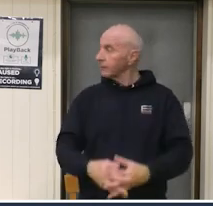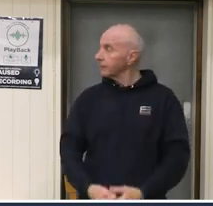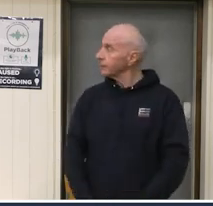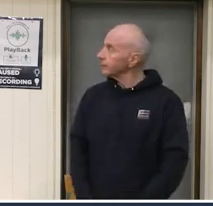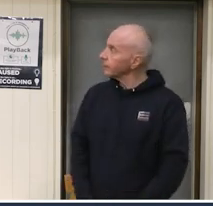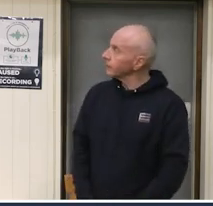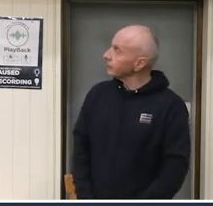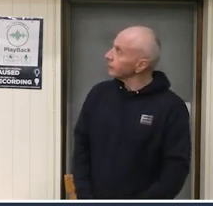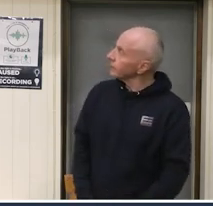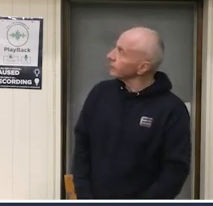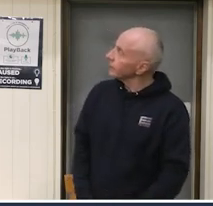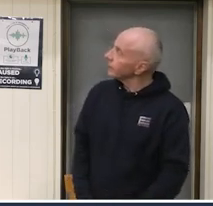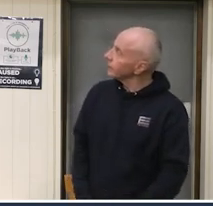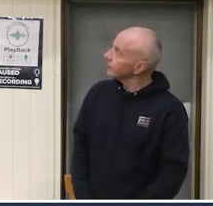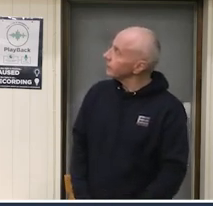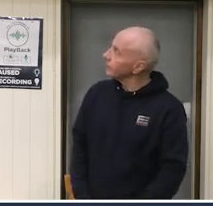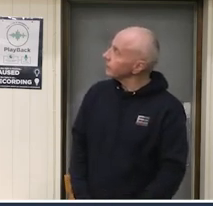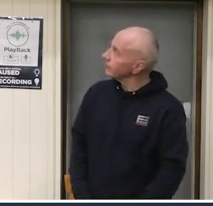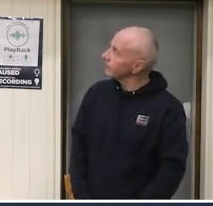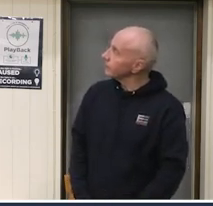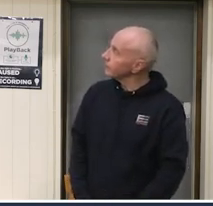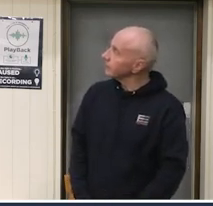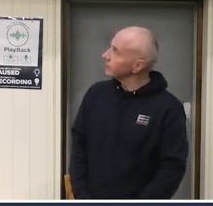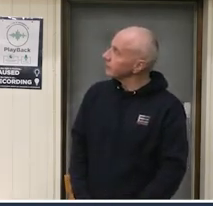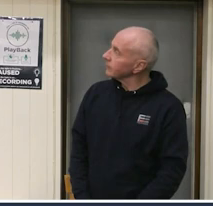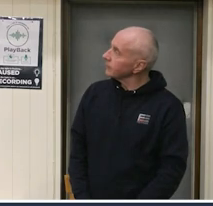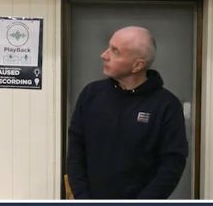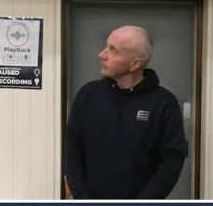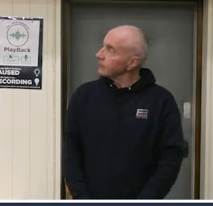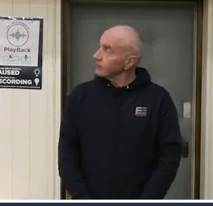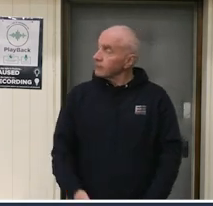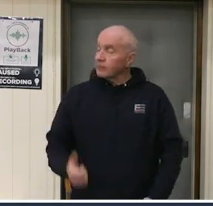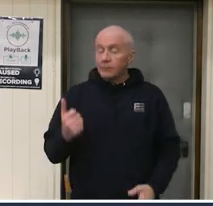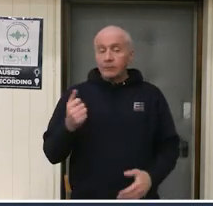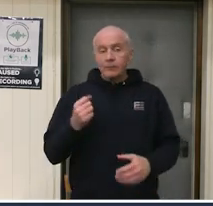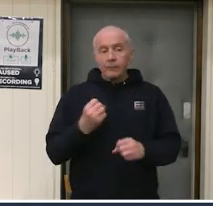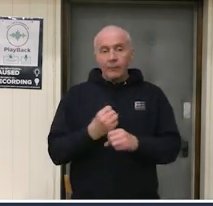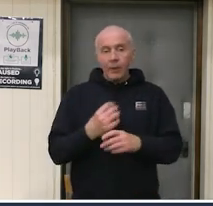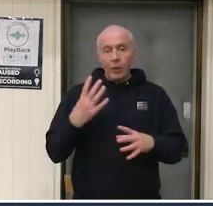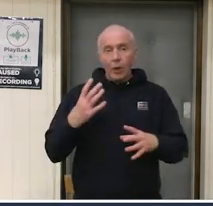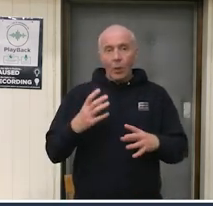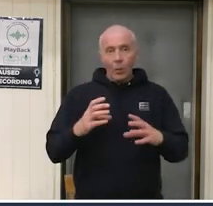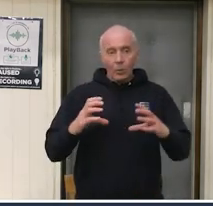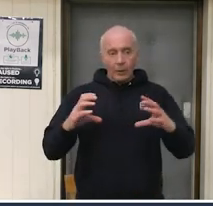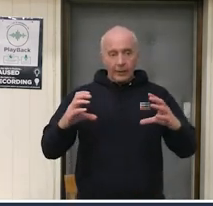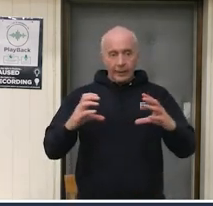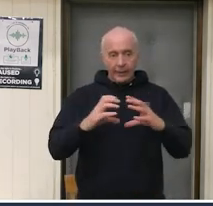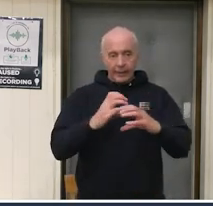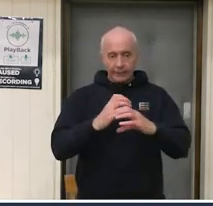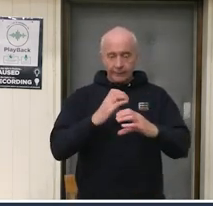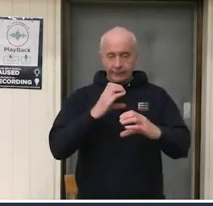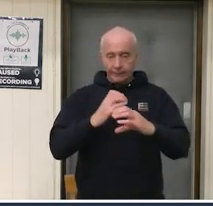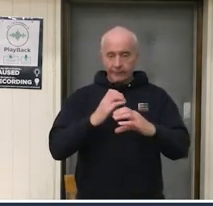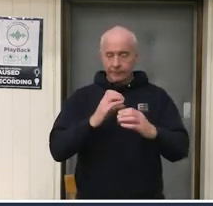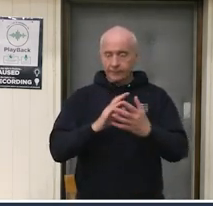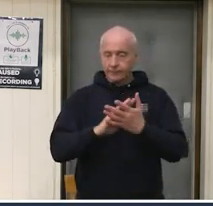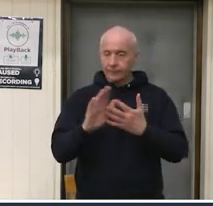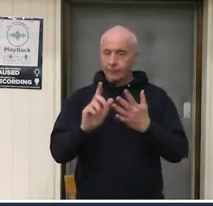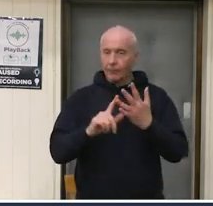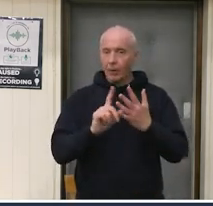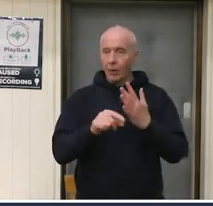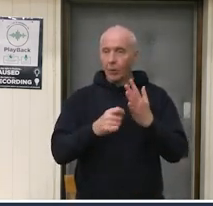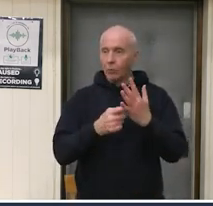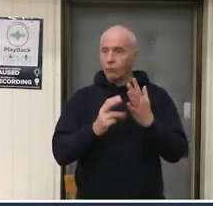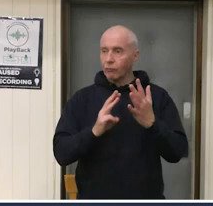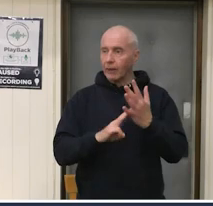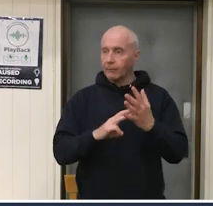This here is a little gold can called a hole ram. The lasers get fired